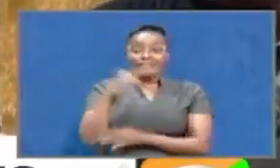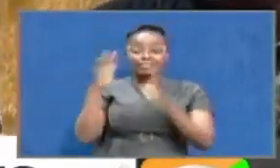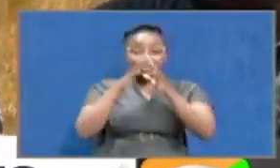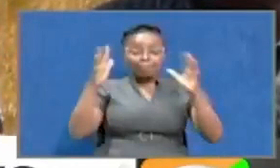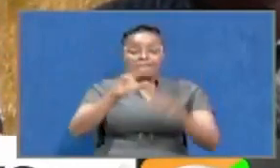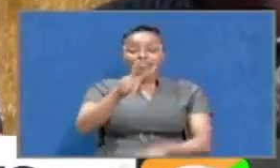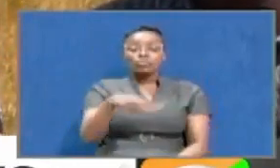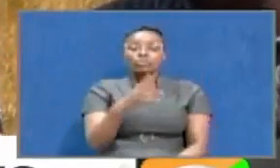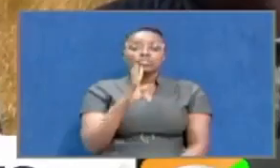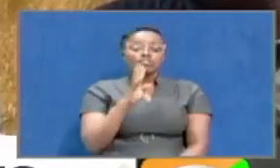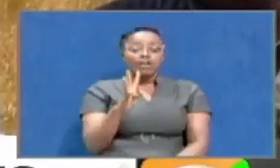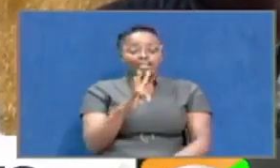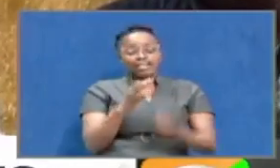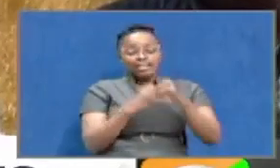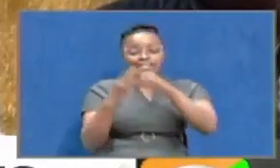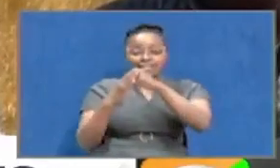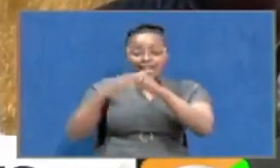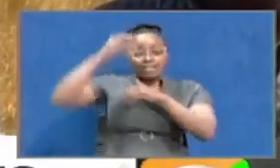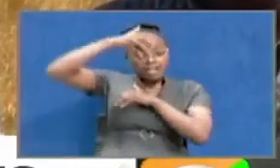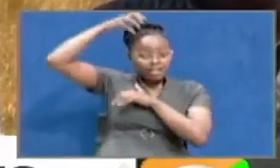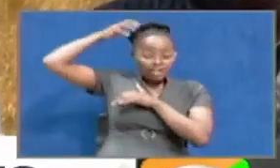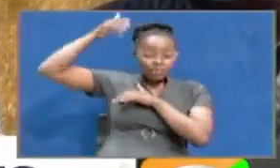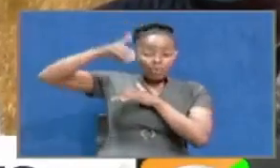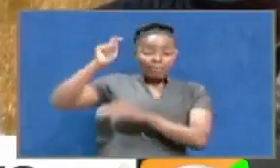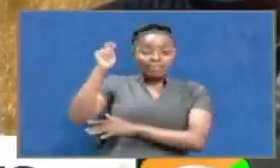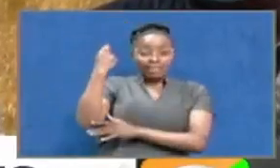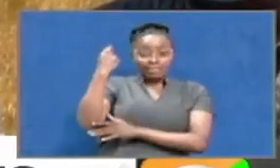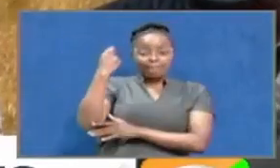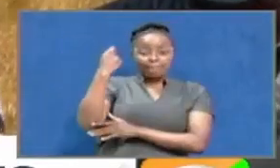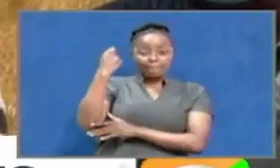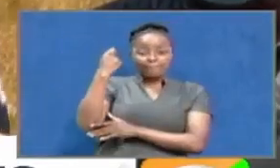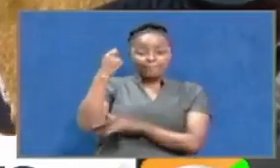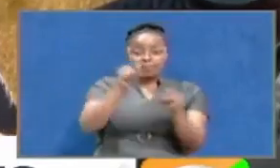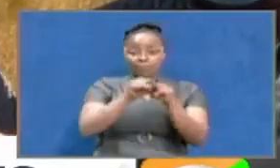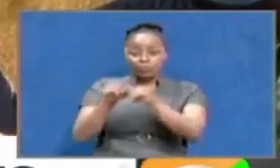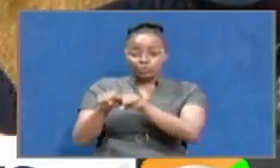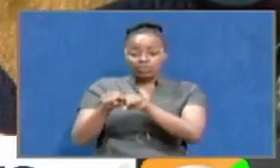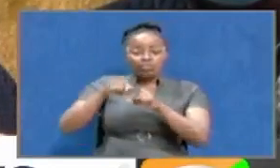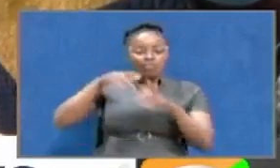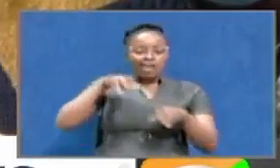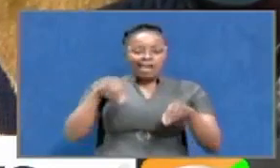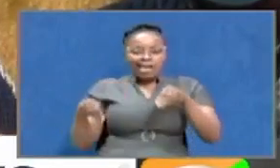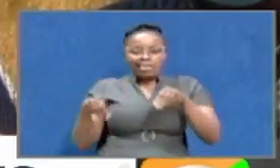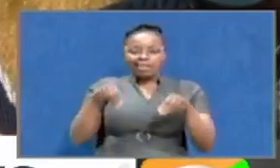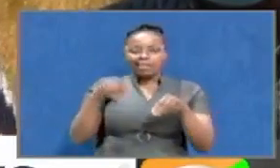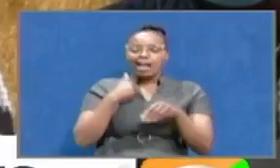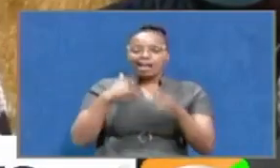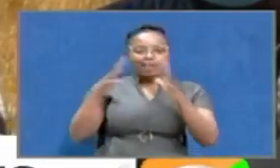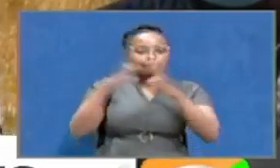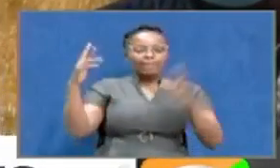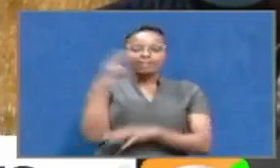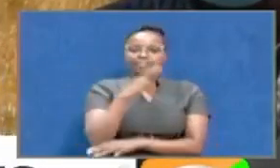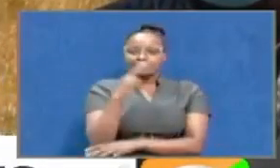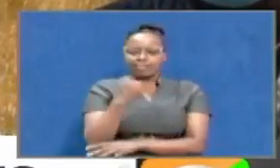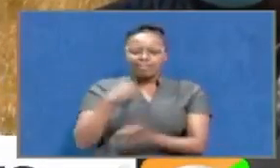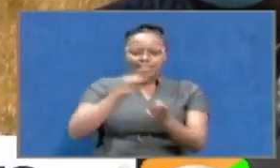have 2,489 lions in the country, and hyenas are vulnerable. We don't